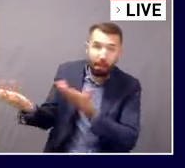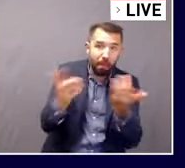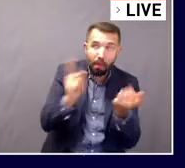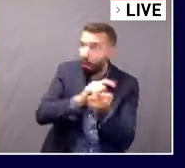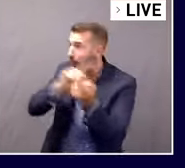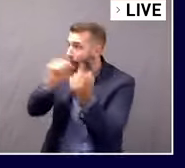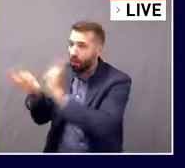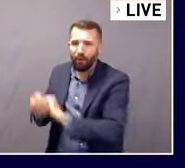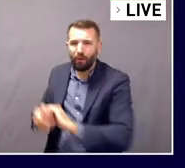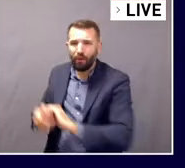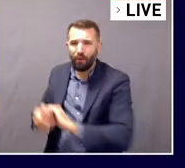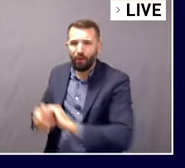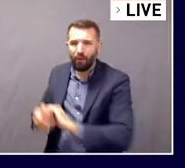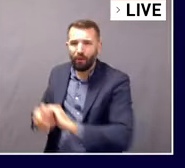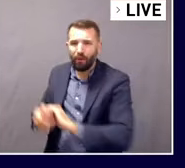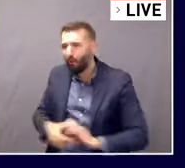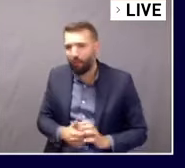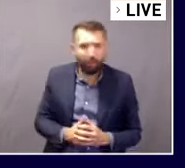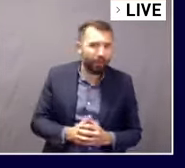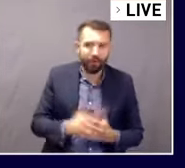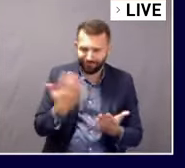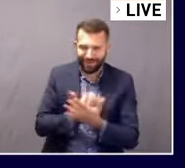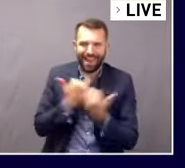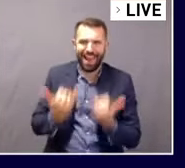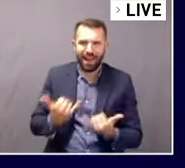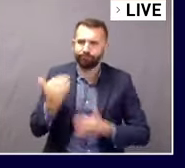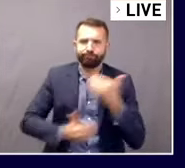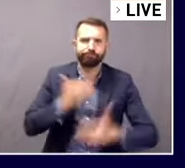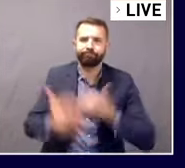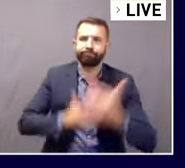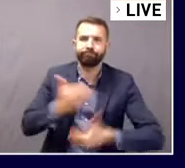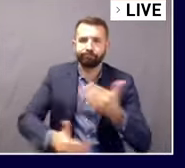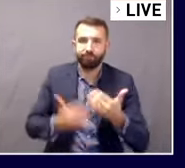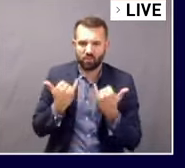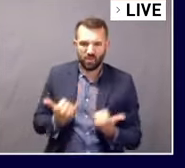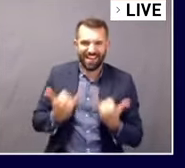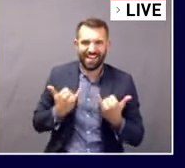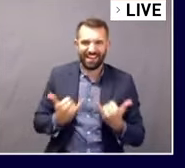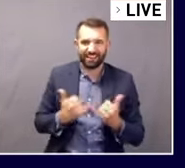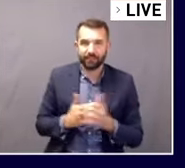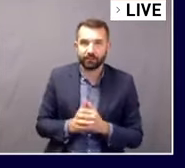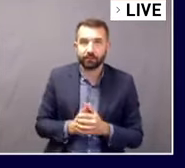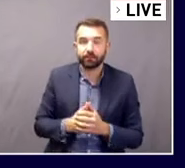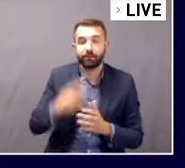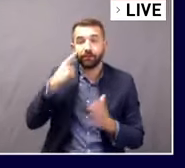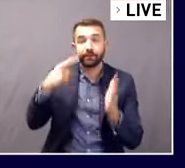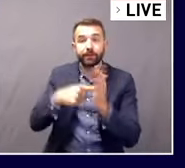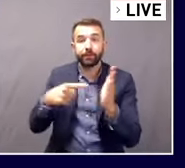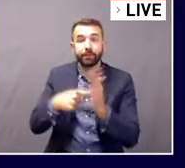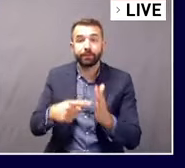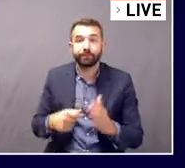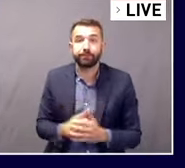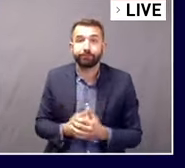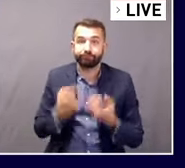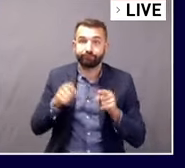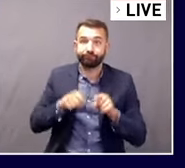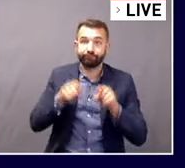In my own mind, to me, that's a little bit like changing your diet after you've had a heart